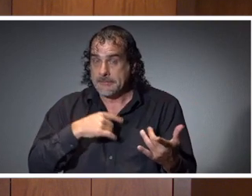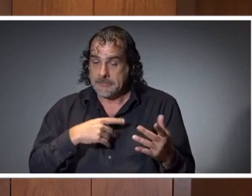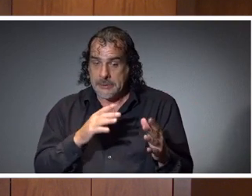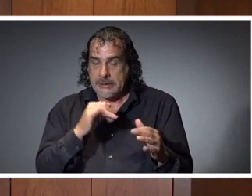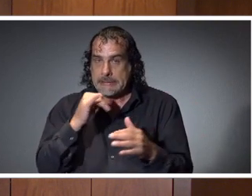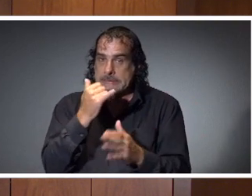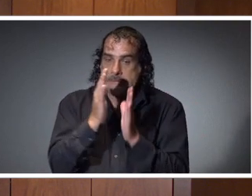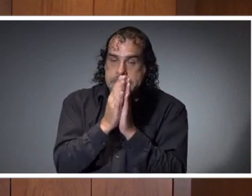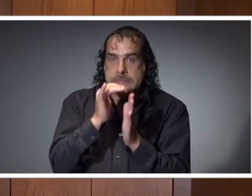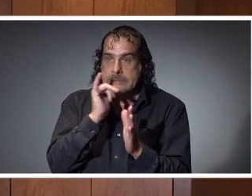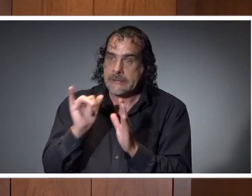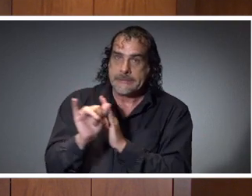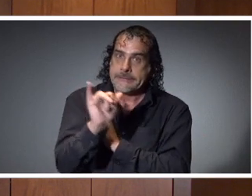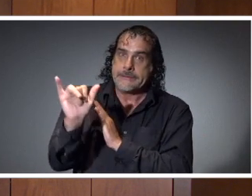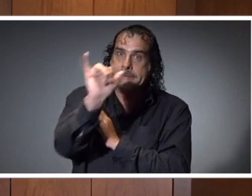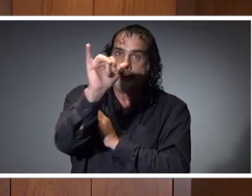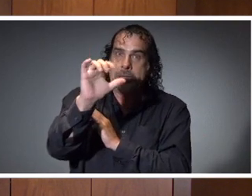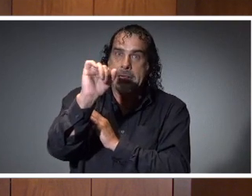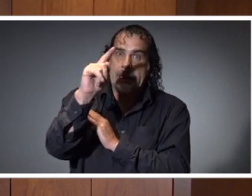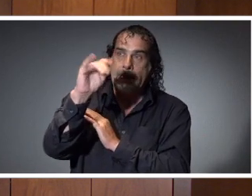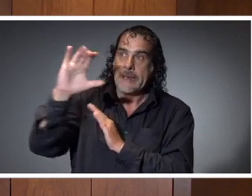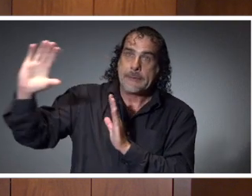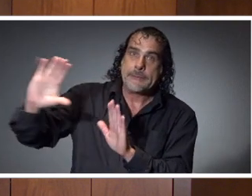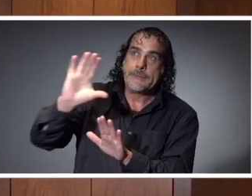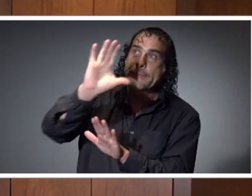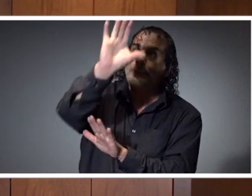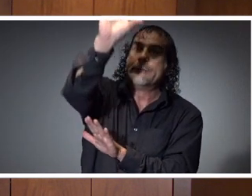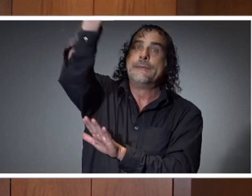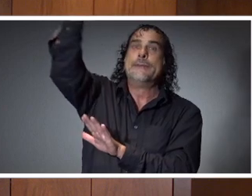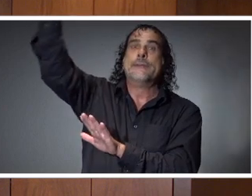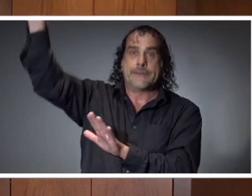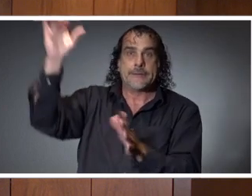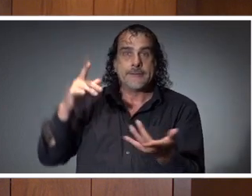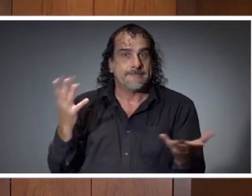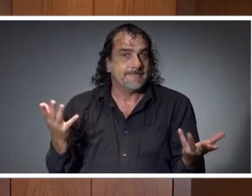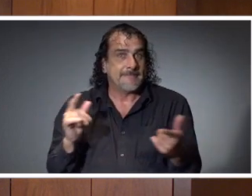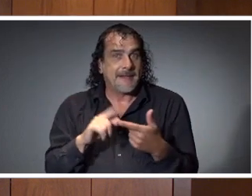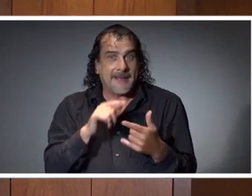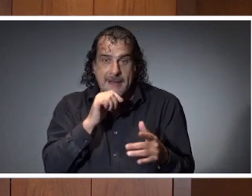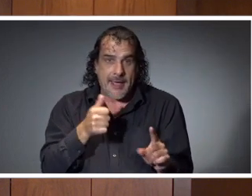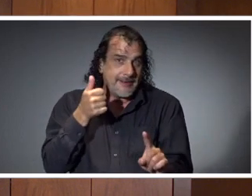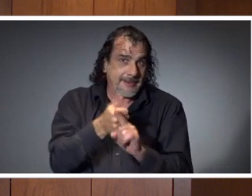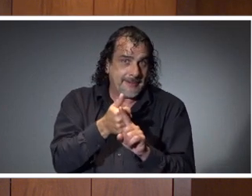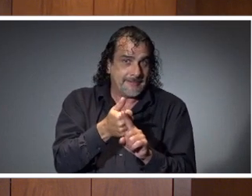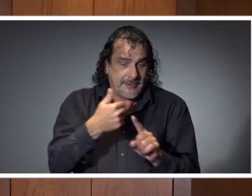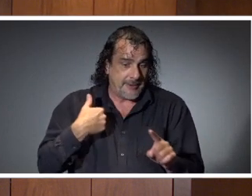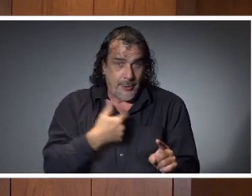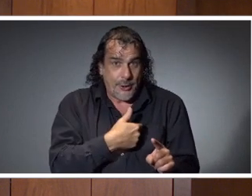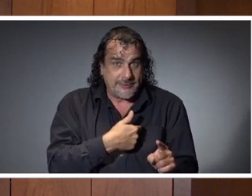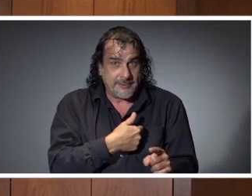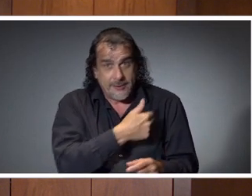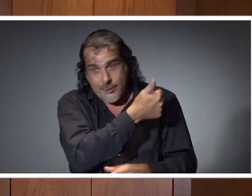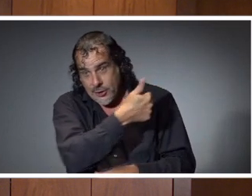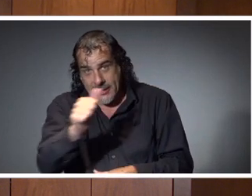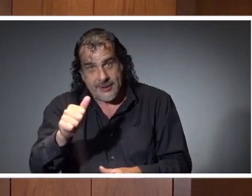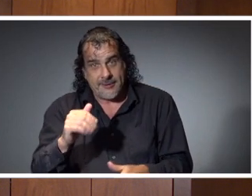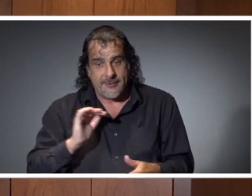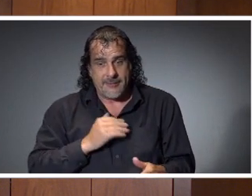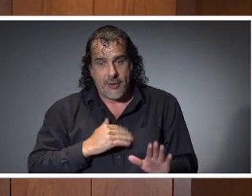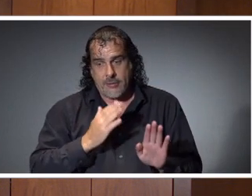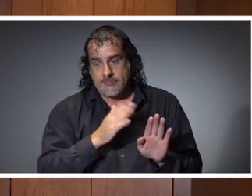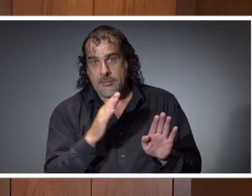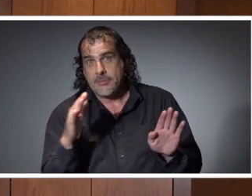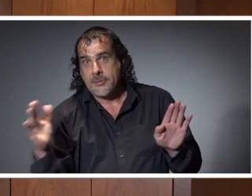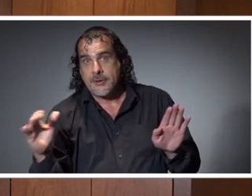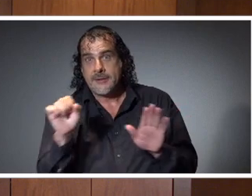Gulf and that they stay out in the Atlantic Ocean and go and do not hit landfall for either us or any of our